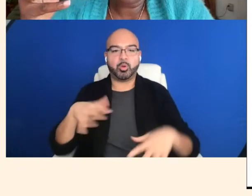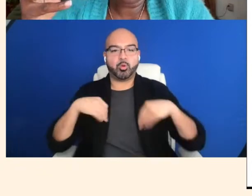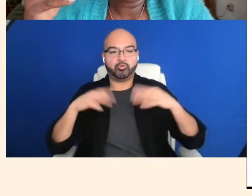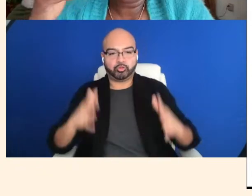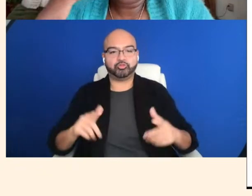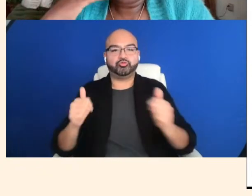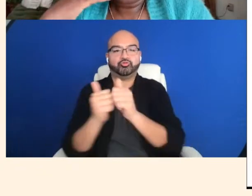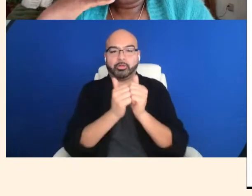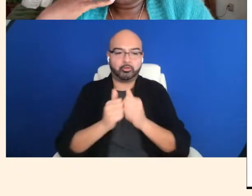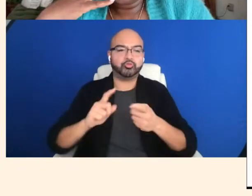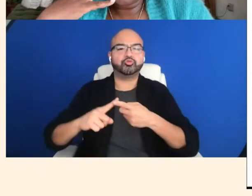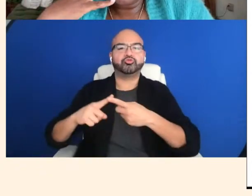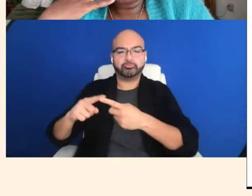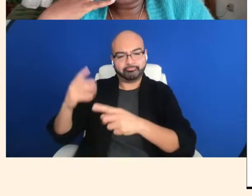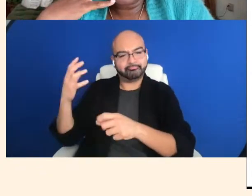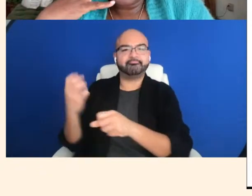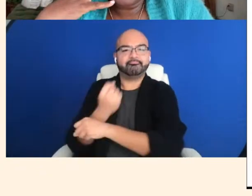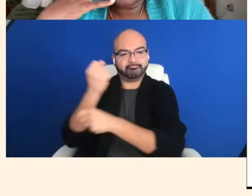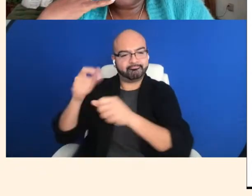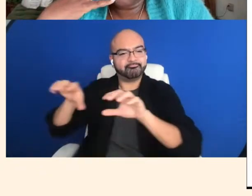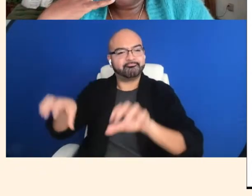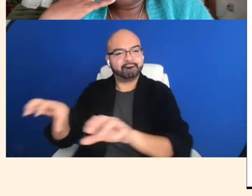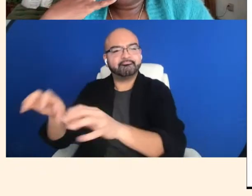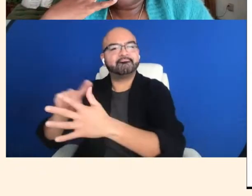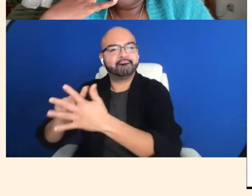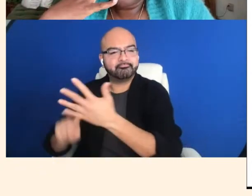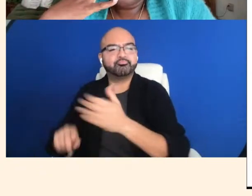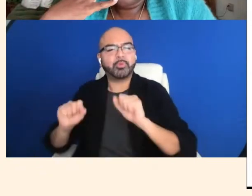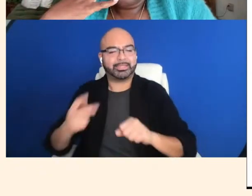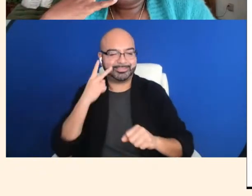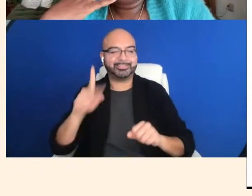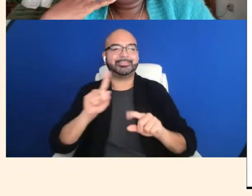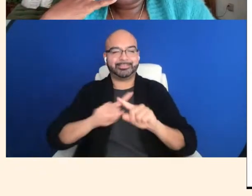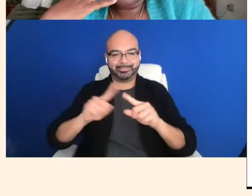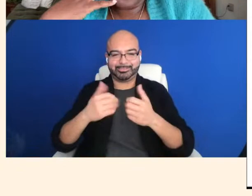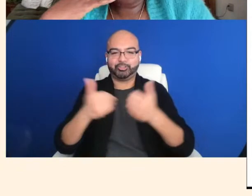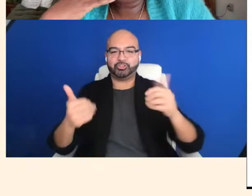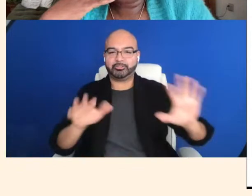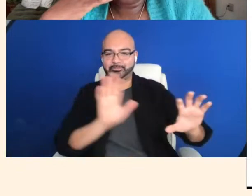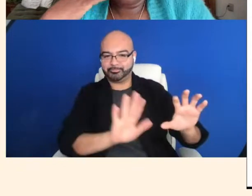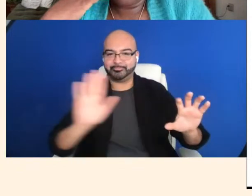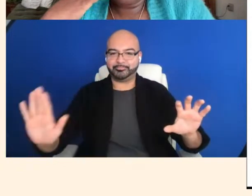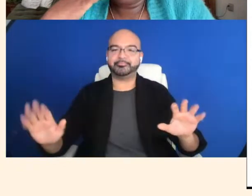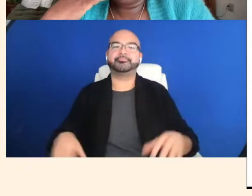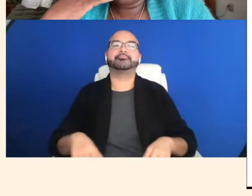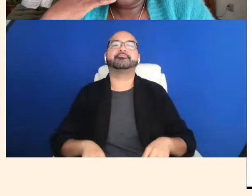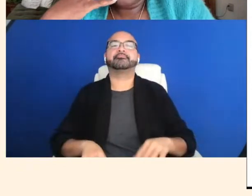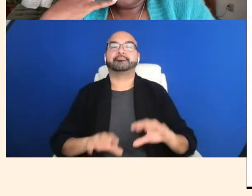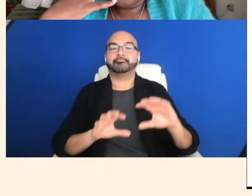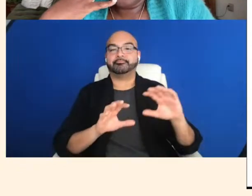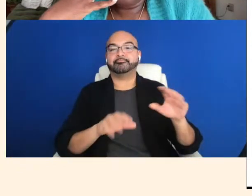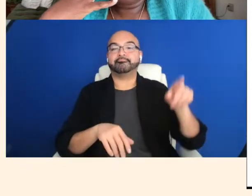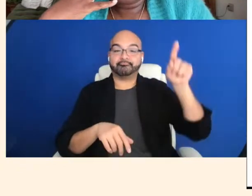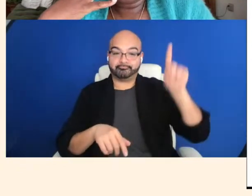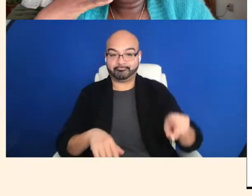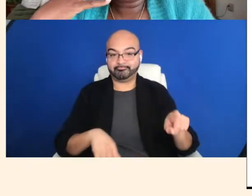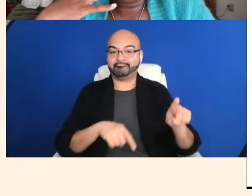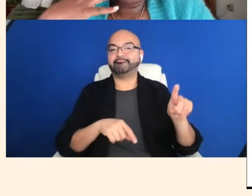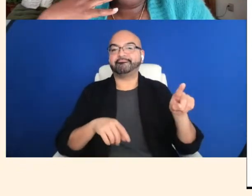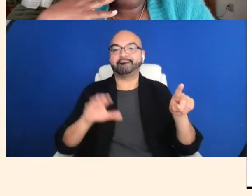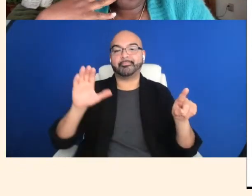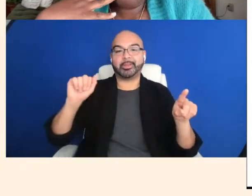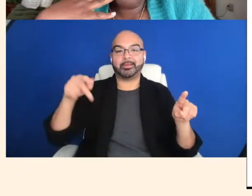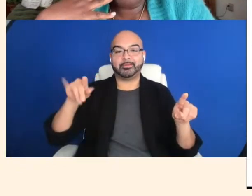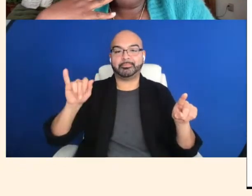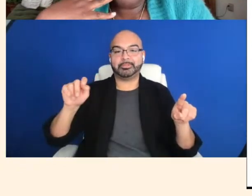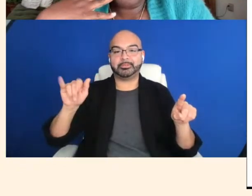our outcomes, you can see the distinction. Under a capitalist approach, the legal